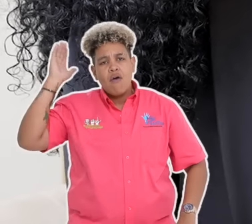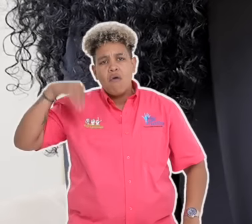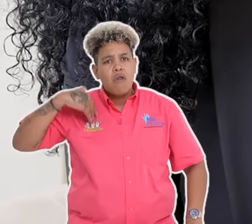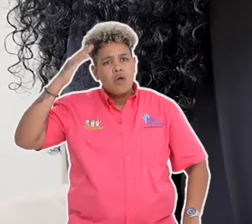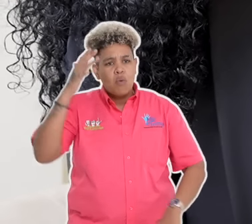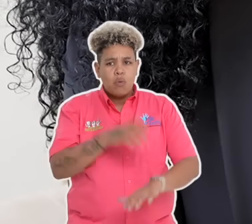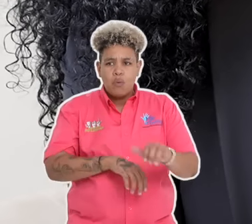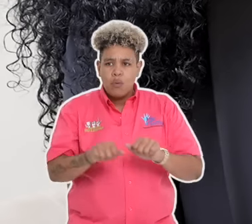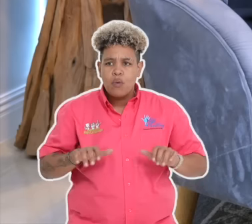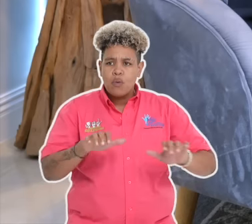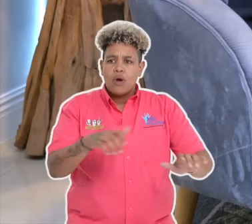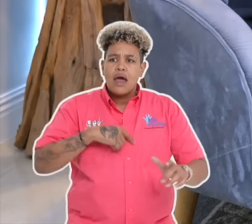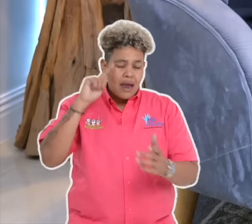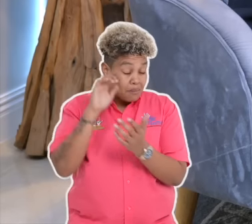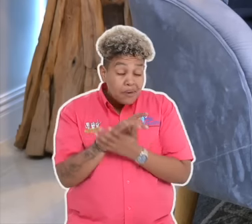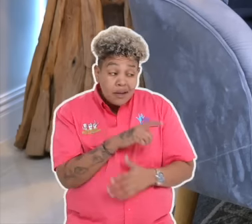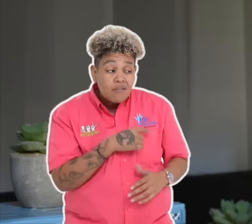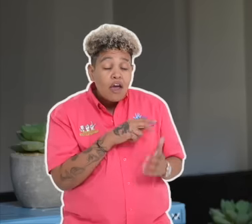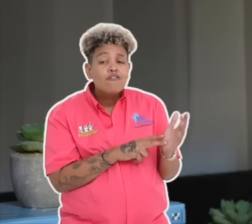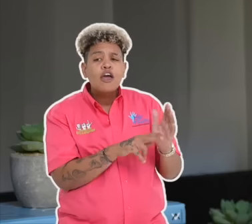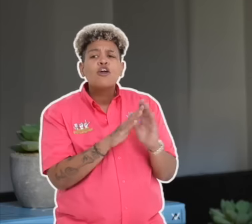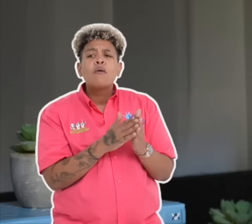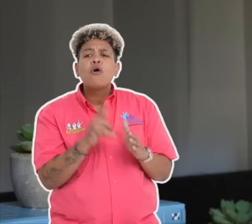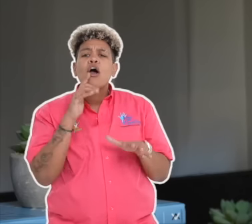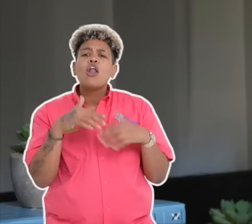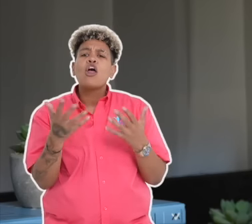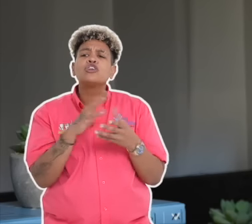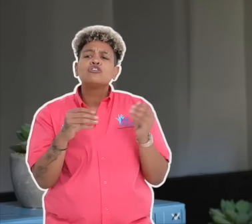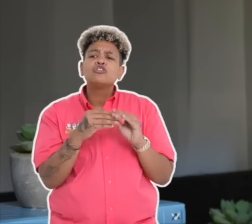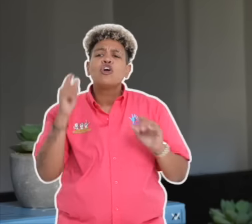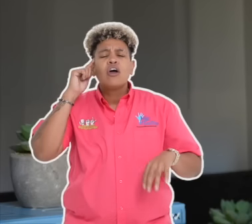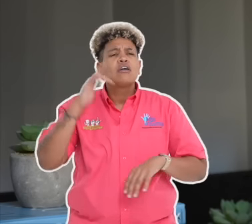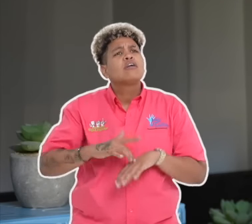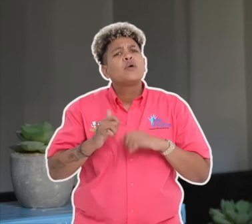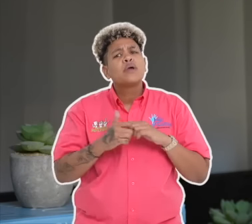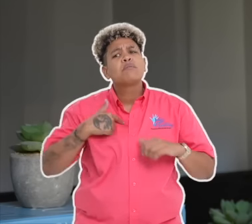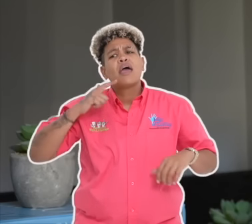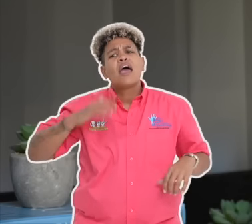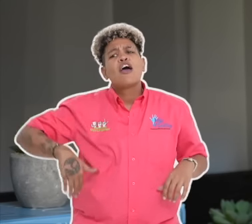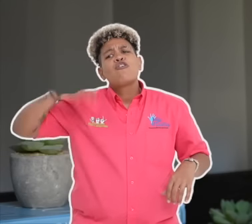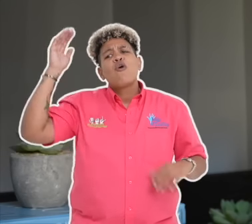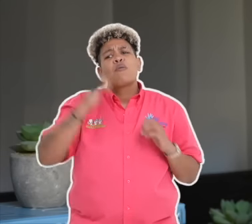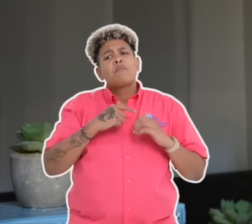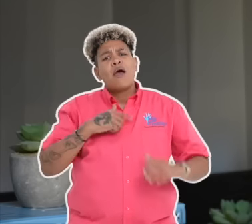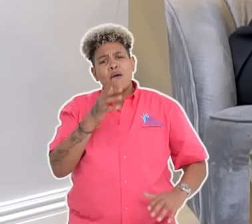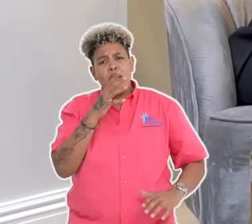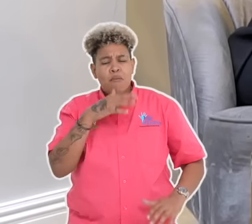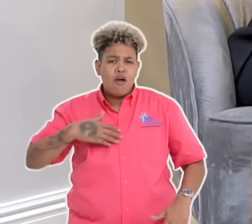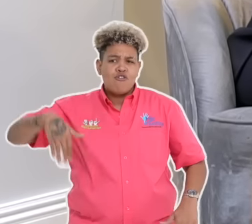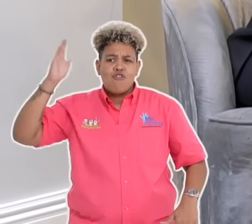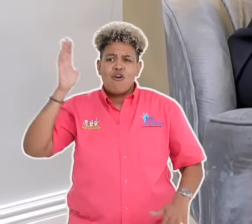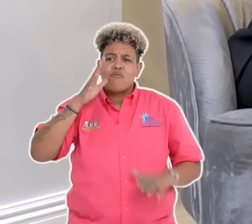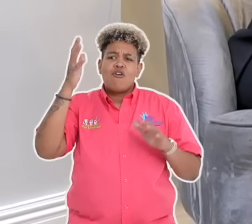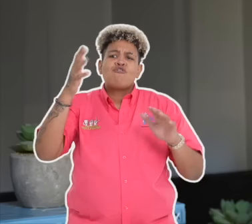knew. That's all I knew was hard work. Oh, I believe you. And while I read your book and a lot of your story resonated with me because I grew up with my mom, I